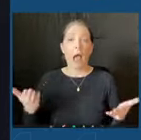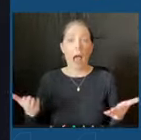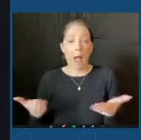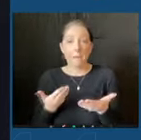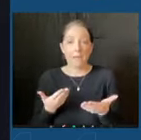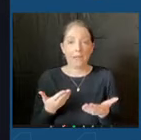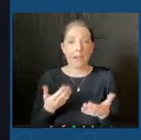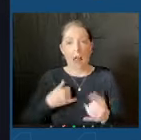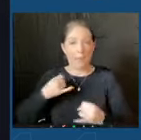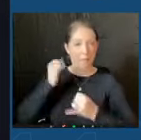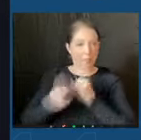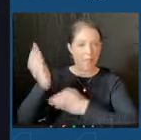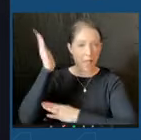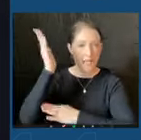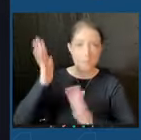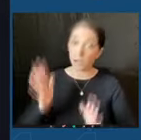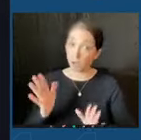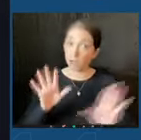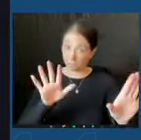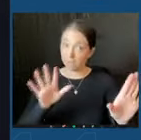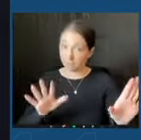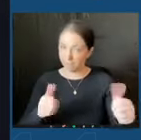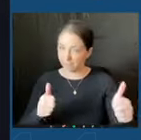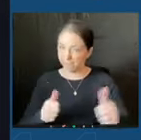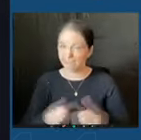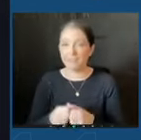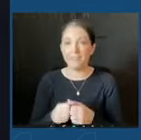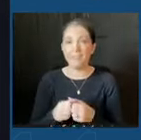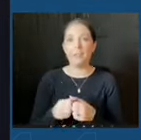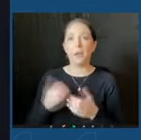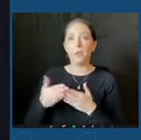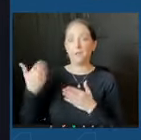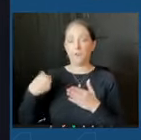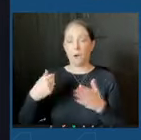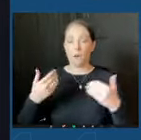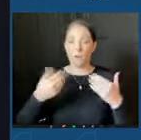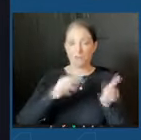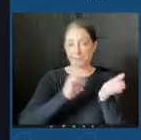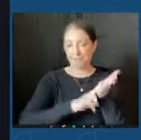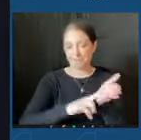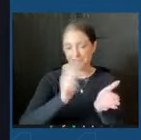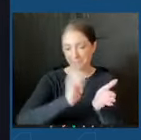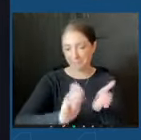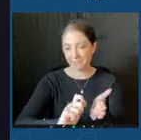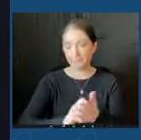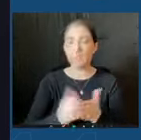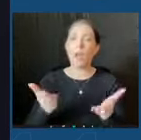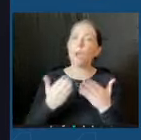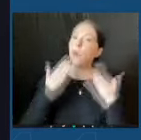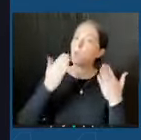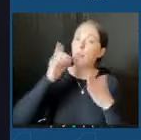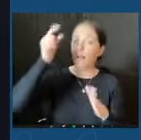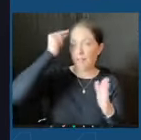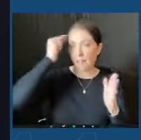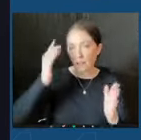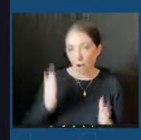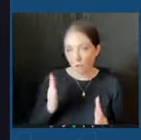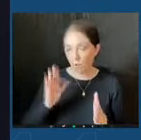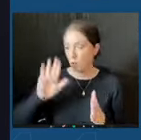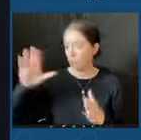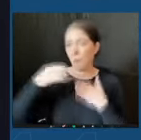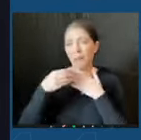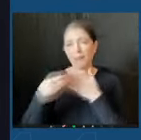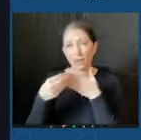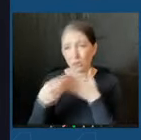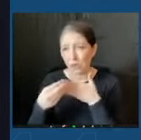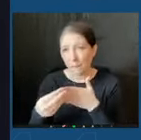I'm the last speaker, just so you know, okay? Before we have the bill signing, I want to thank the governor for her leadership,